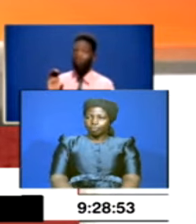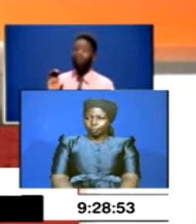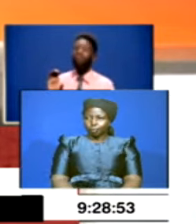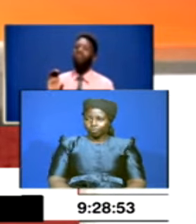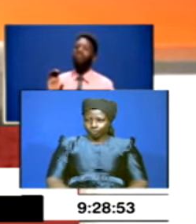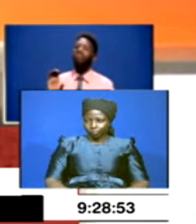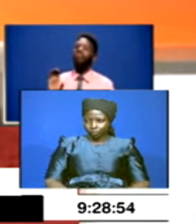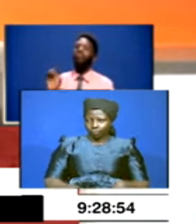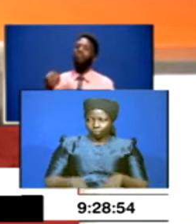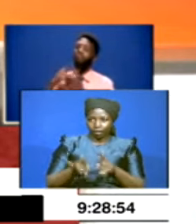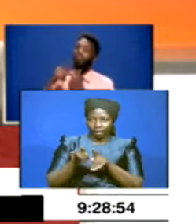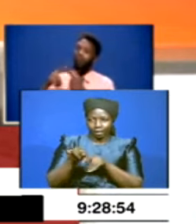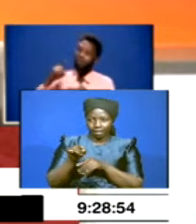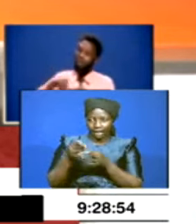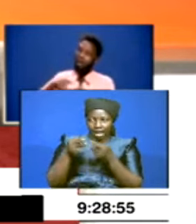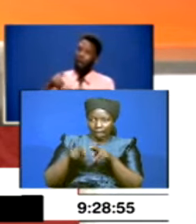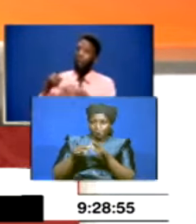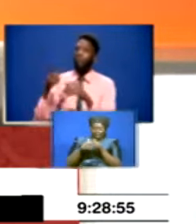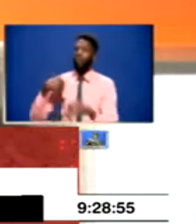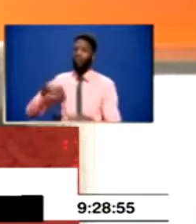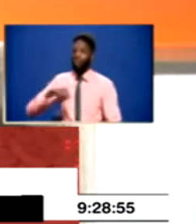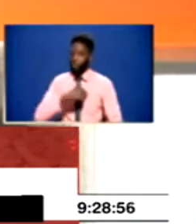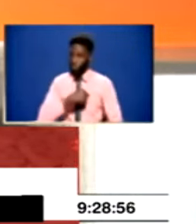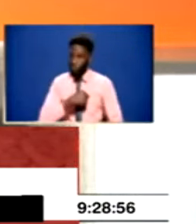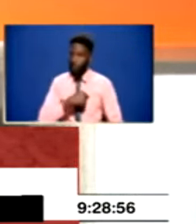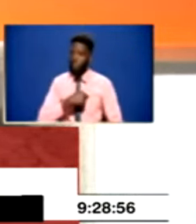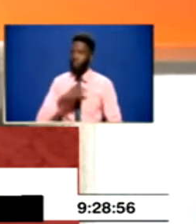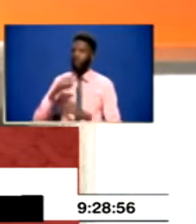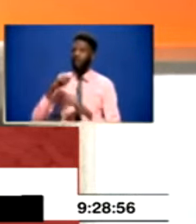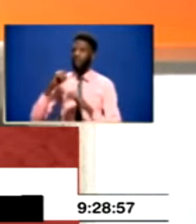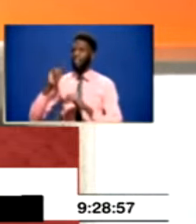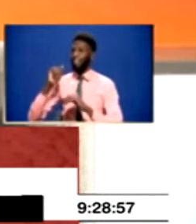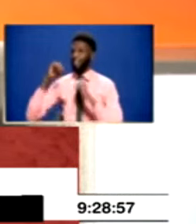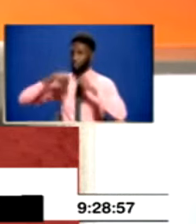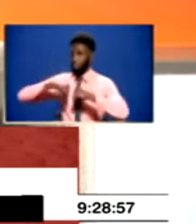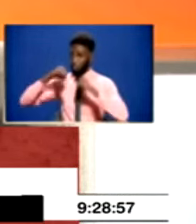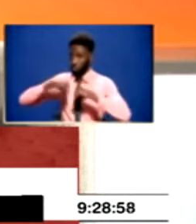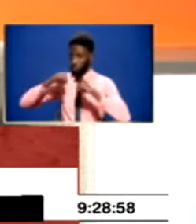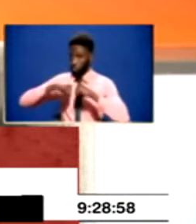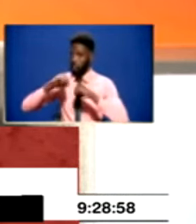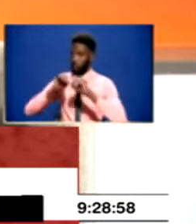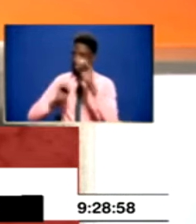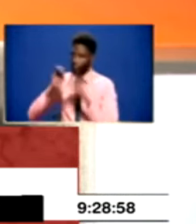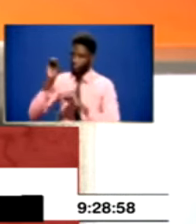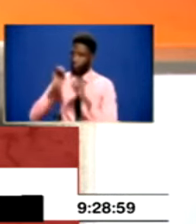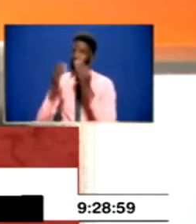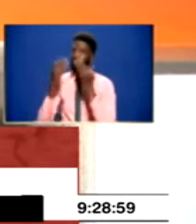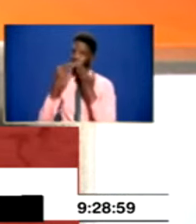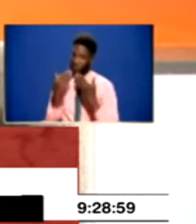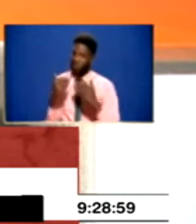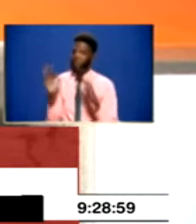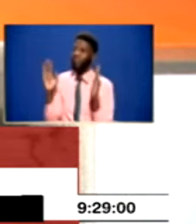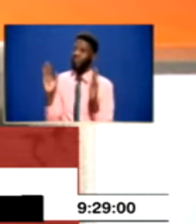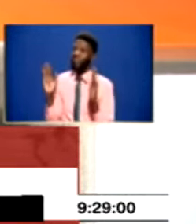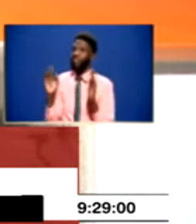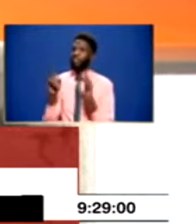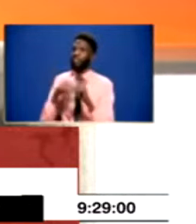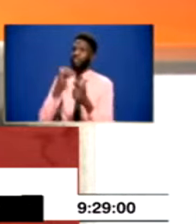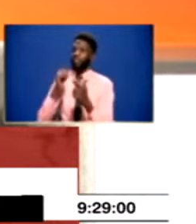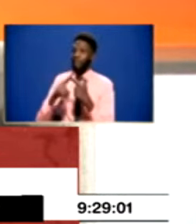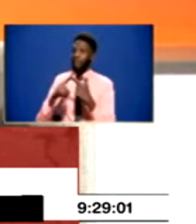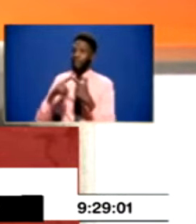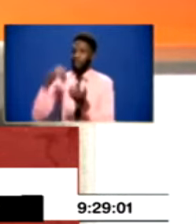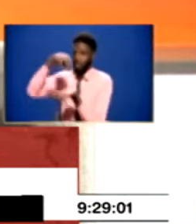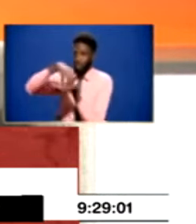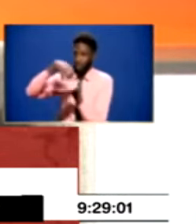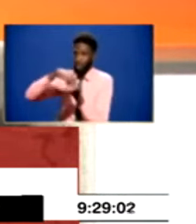after we formulated the treaty, after the completion and the adoption of the treaty, that my status